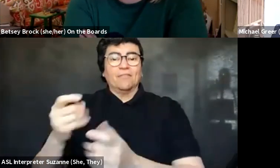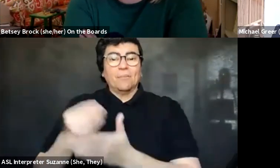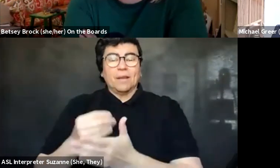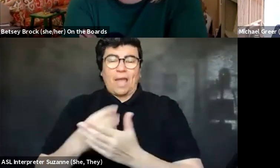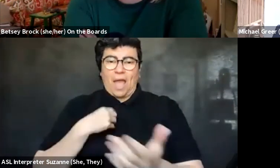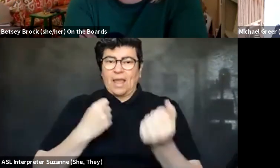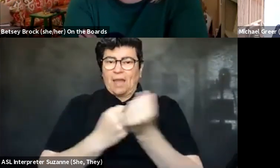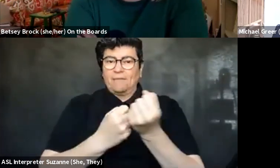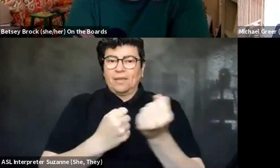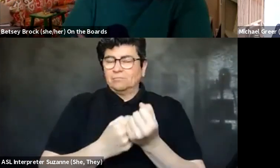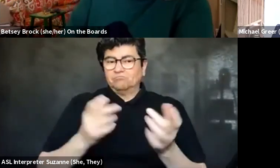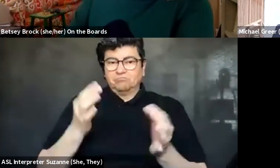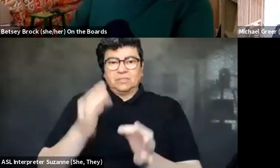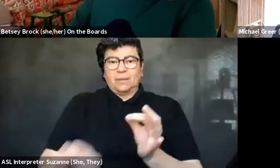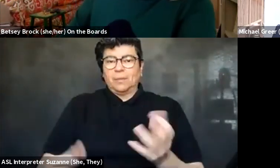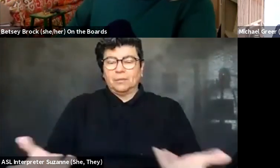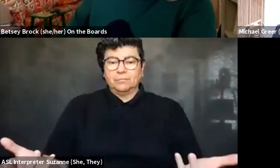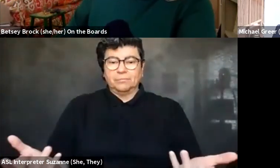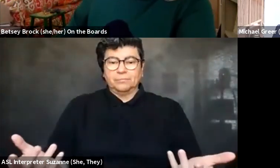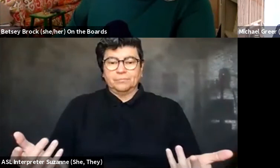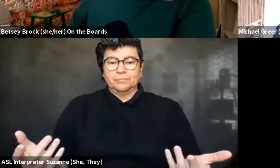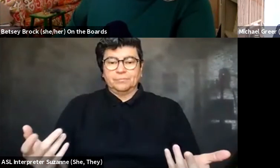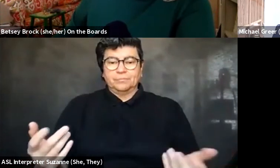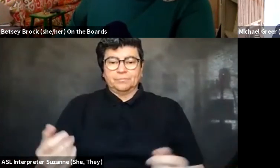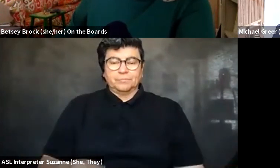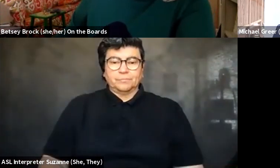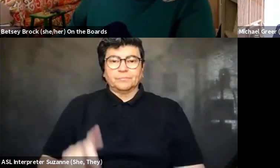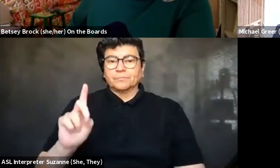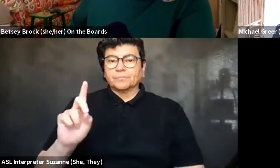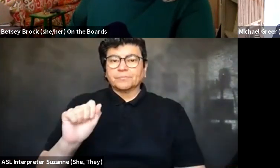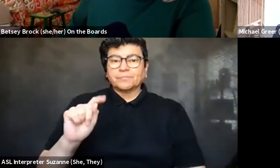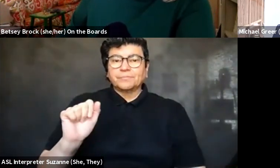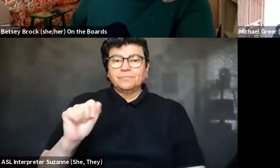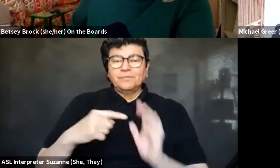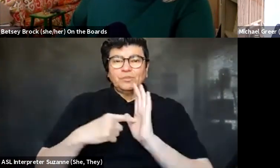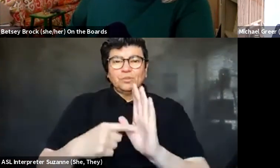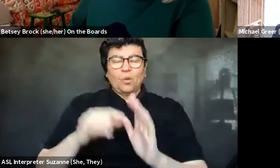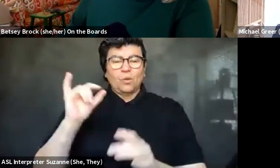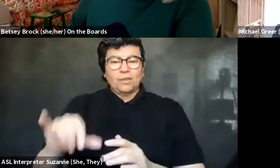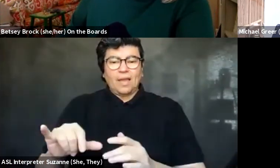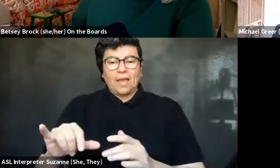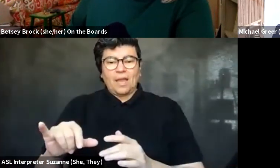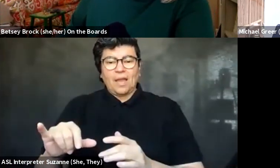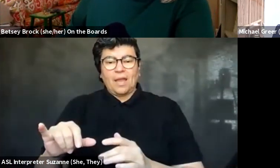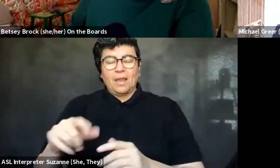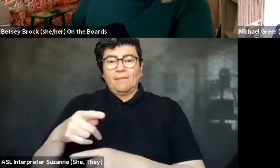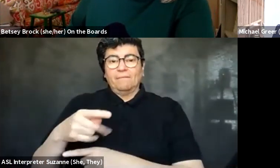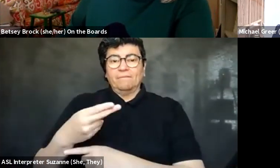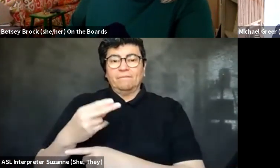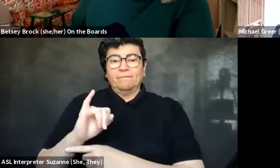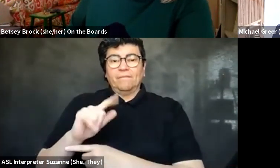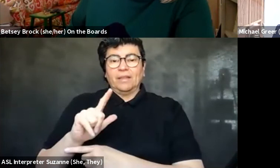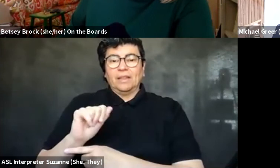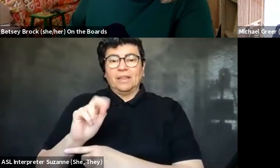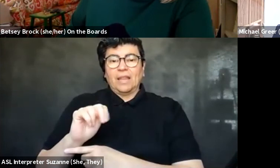Though very, very simple. The data show that philanthropy, whether it is